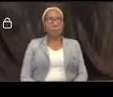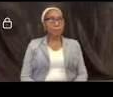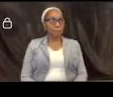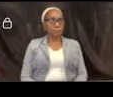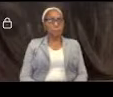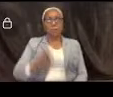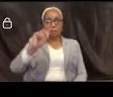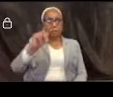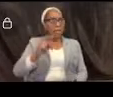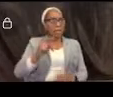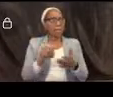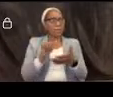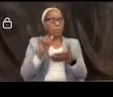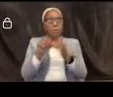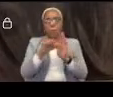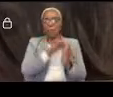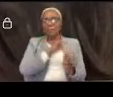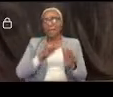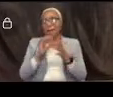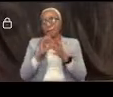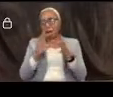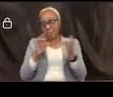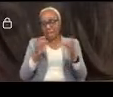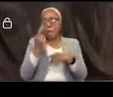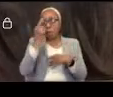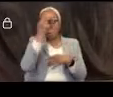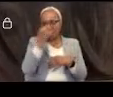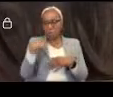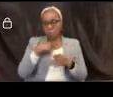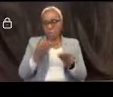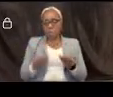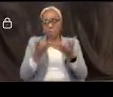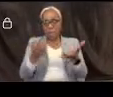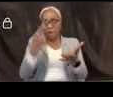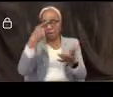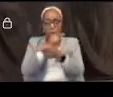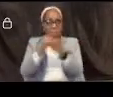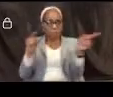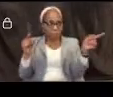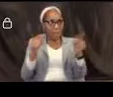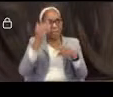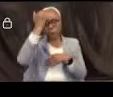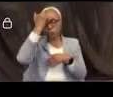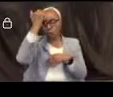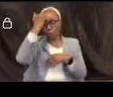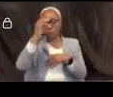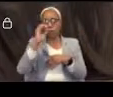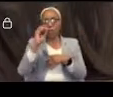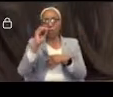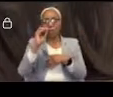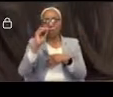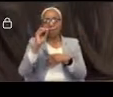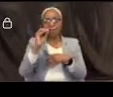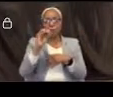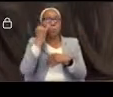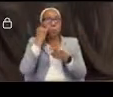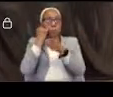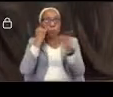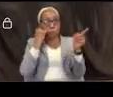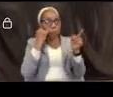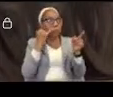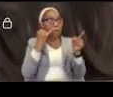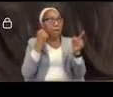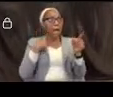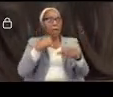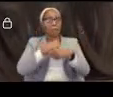Yes. Okay. Staff's comments on, and the reason that we provided that for everybody's knowledge is if you really, and I've